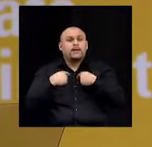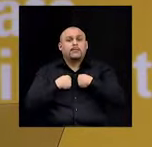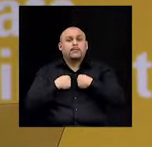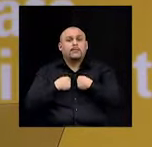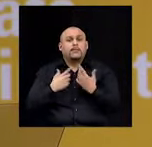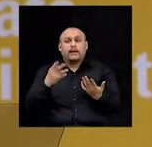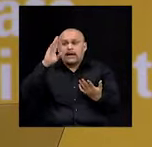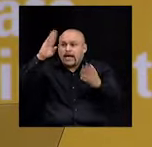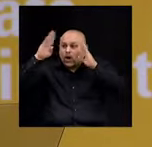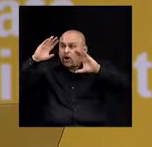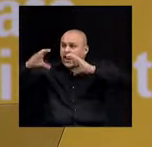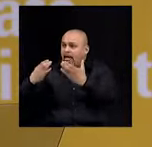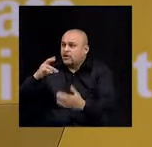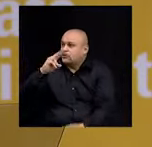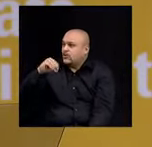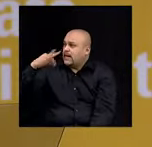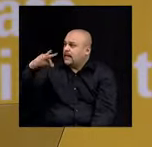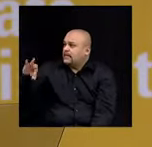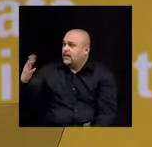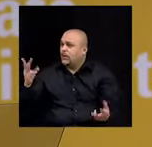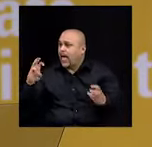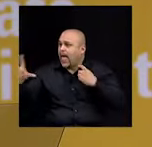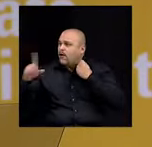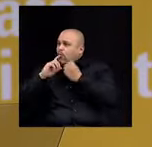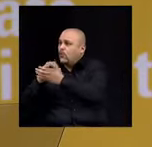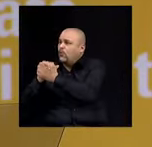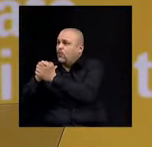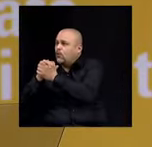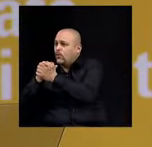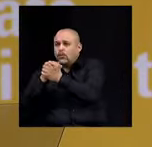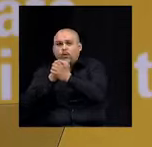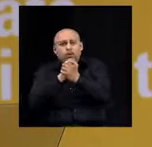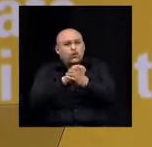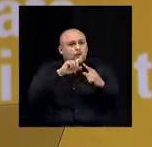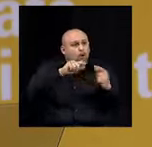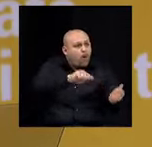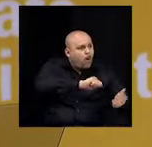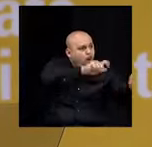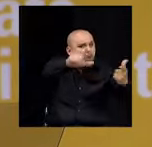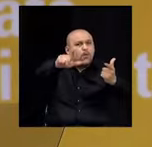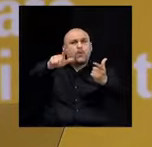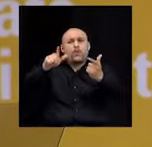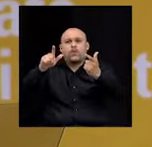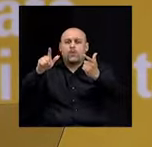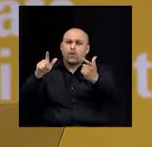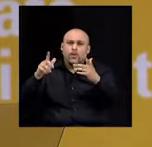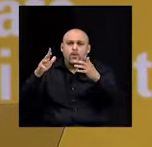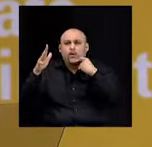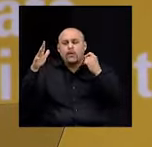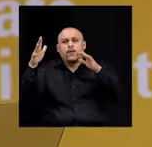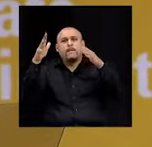Hello, class 2019. Wow, congratulations to all of you, you know?